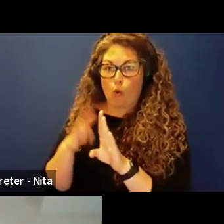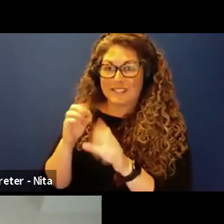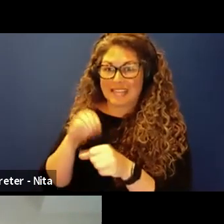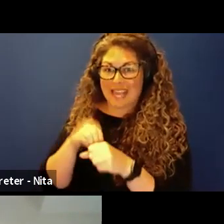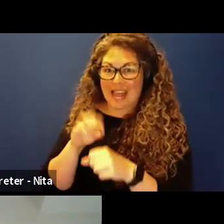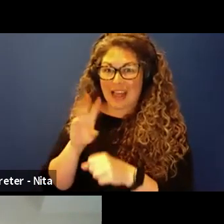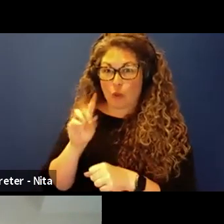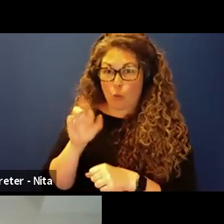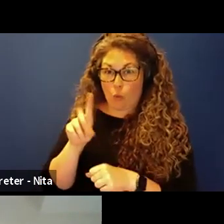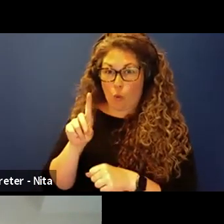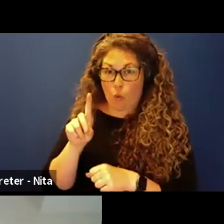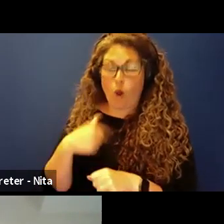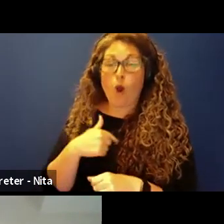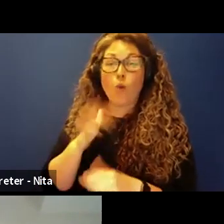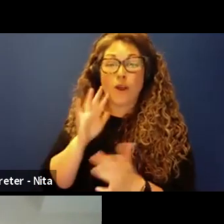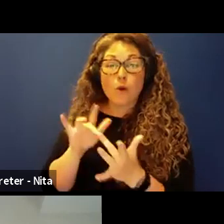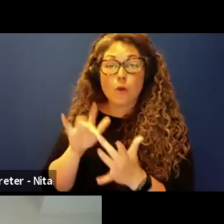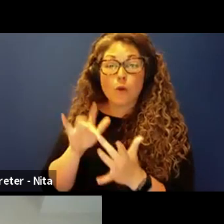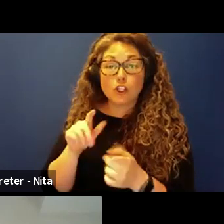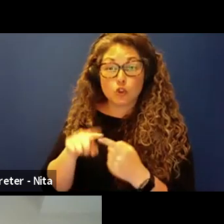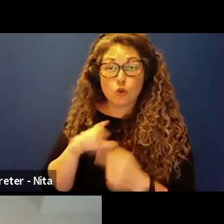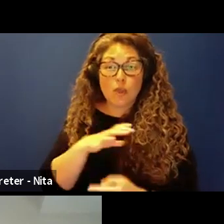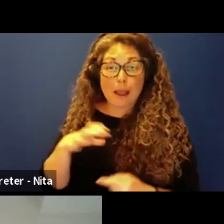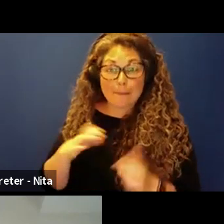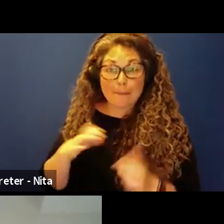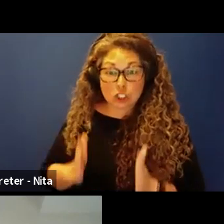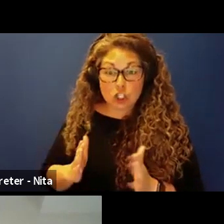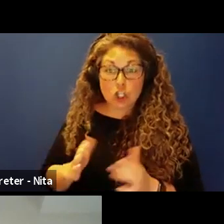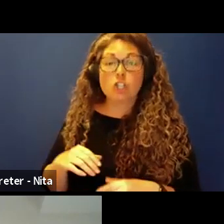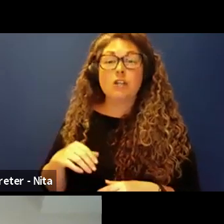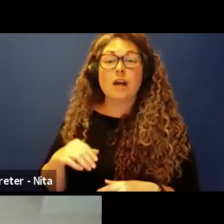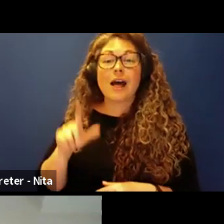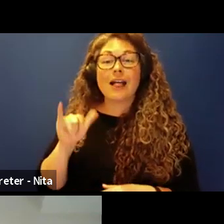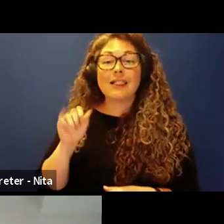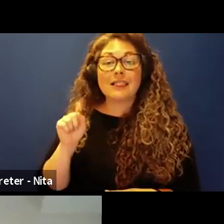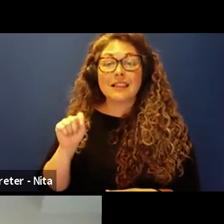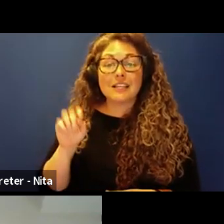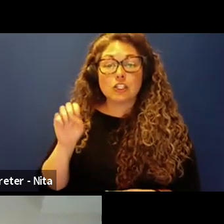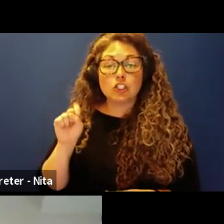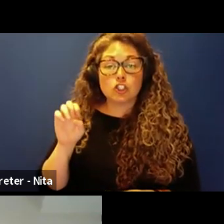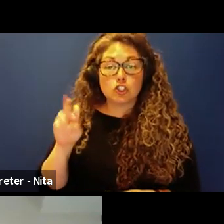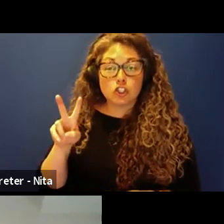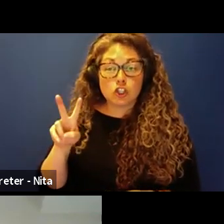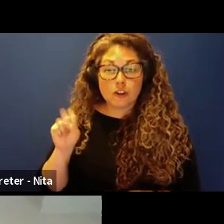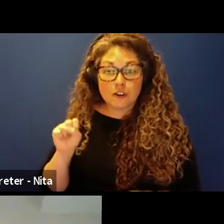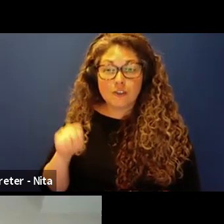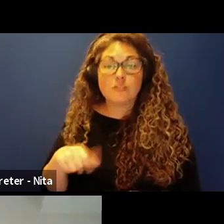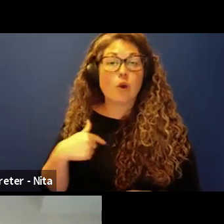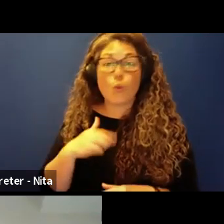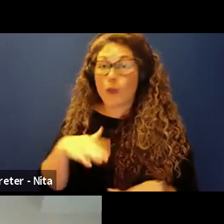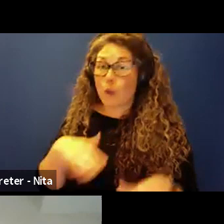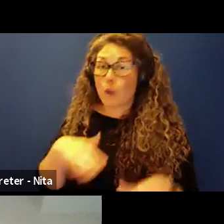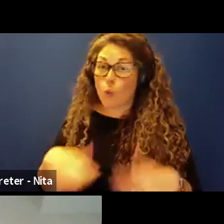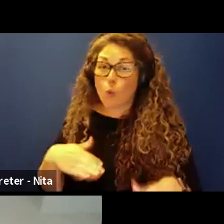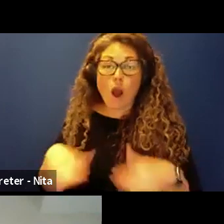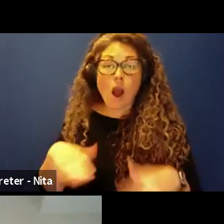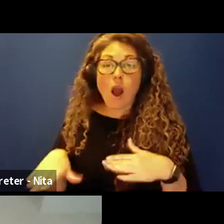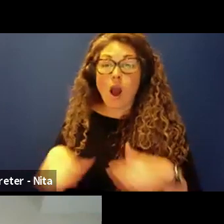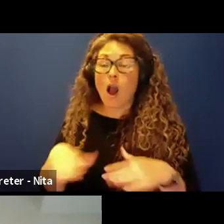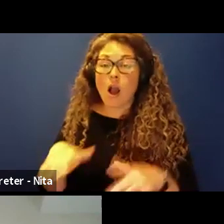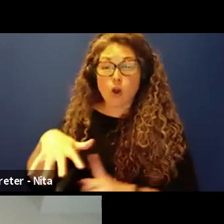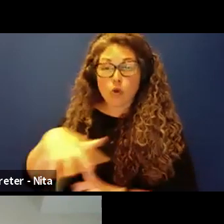reach out to the commissioners, we'll post it on listservs, we'll door knock in the areas that are closest to the testing